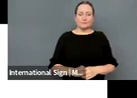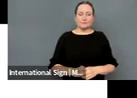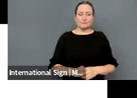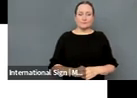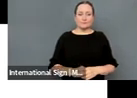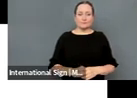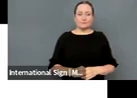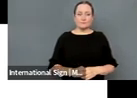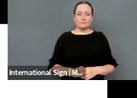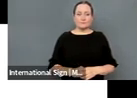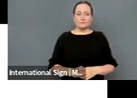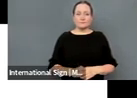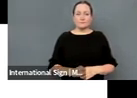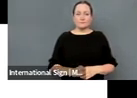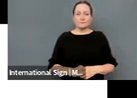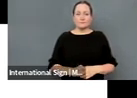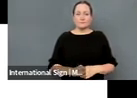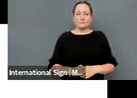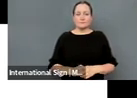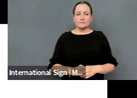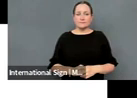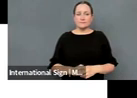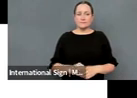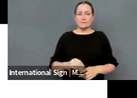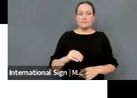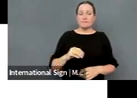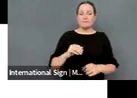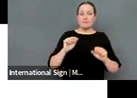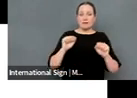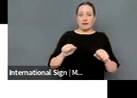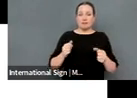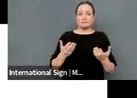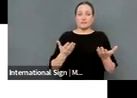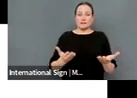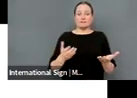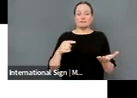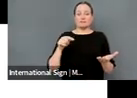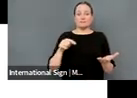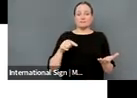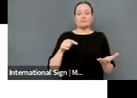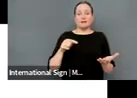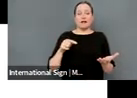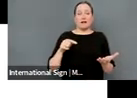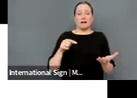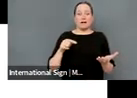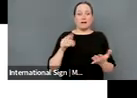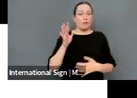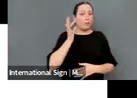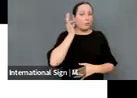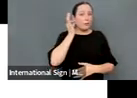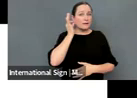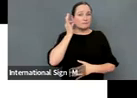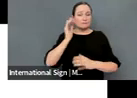unemployment insurance. The second is the difference in pension coverage paid